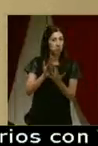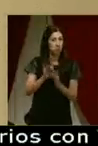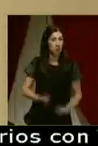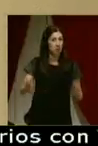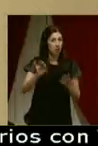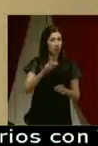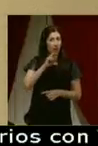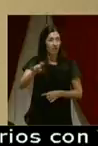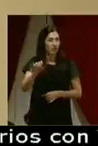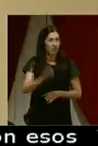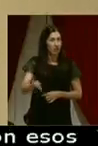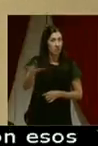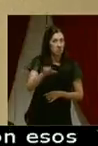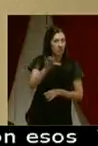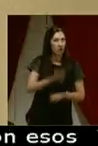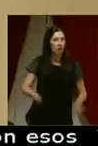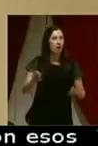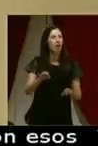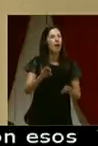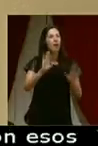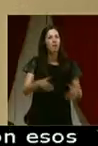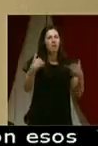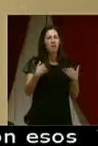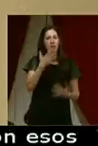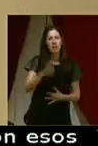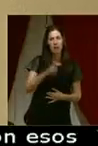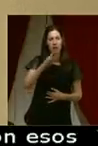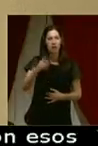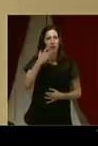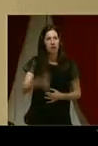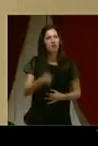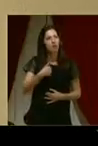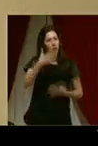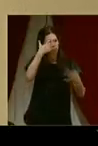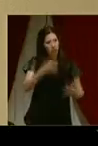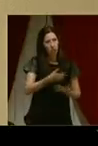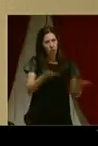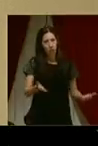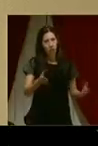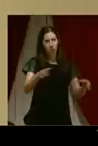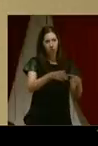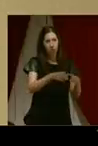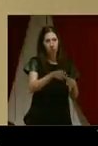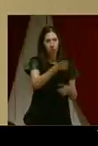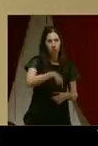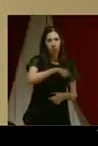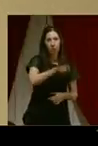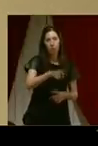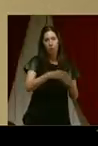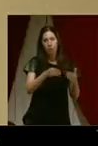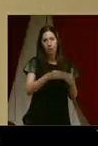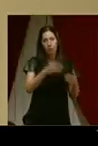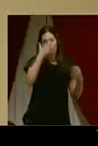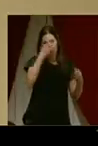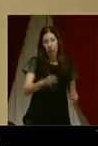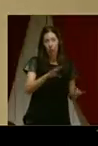don't make contact with the manufacturer, who will contact them? So I do believe in the users' communities.